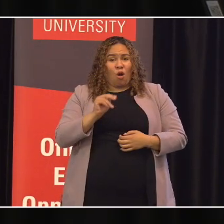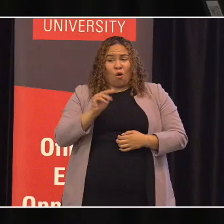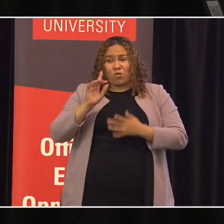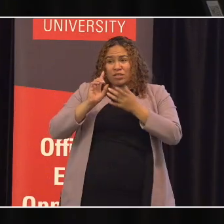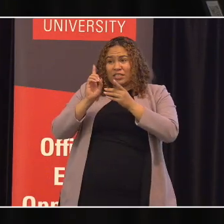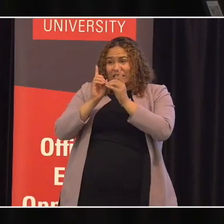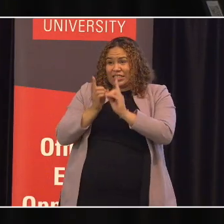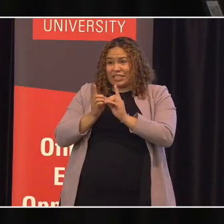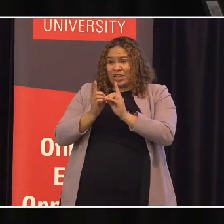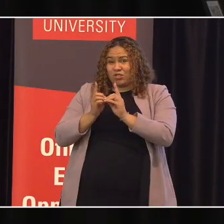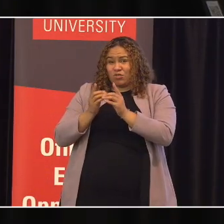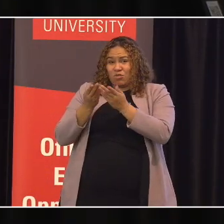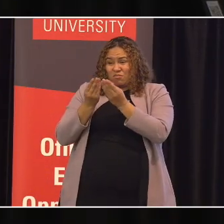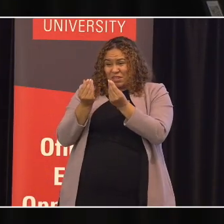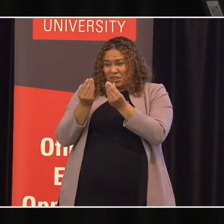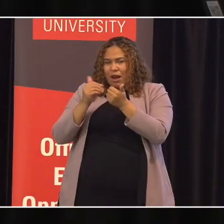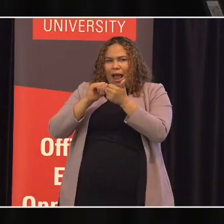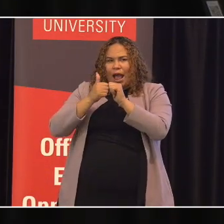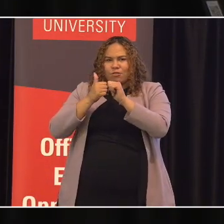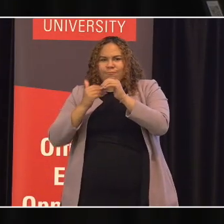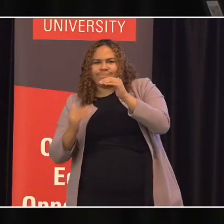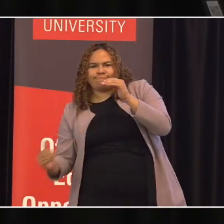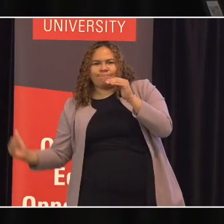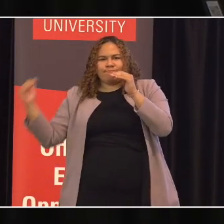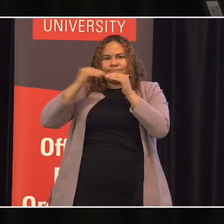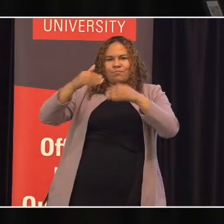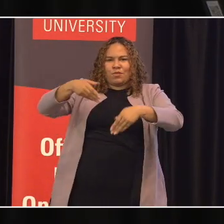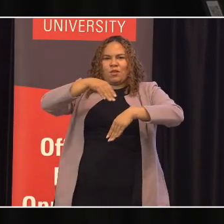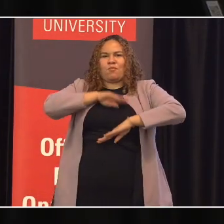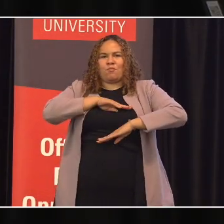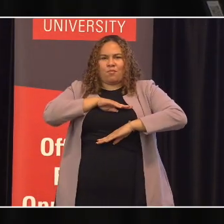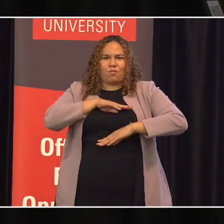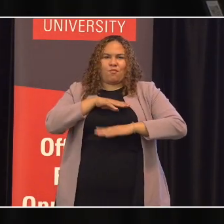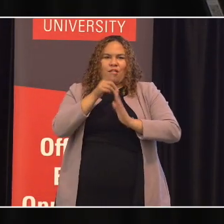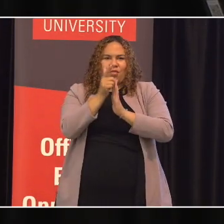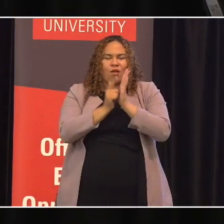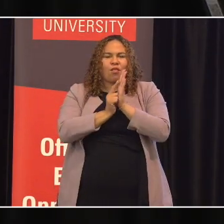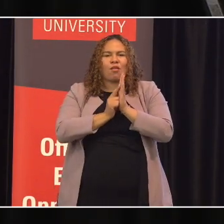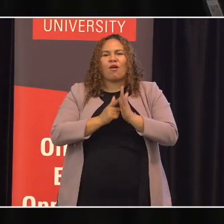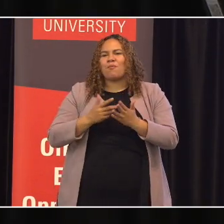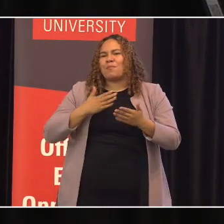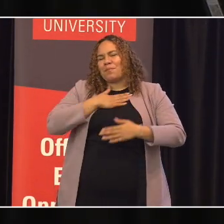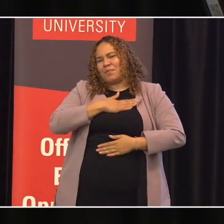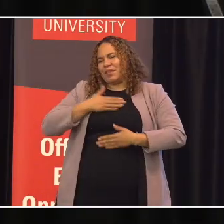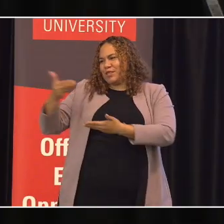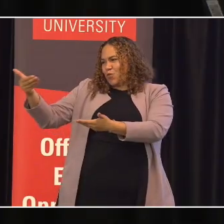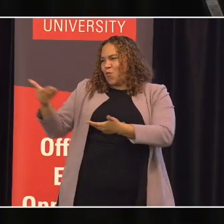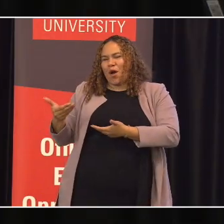standards using a framework developed called Learn It, Audit It, and Improve It. Please welcome Rebecca.